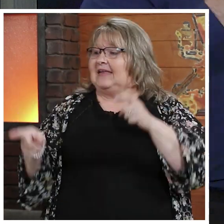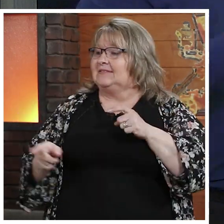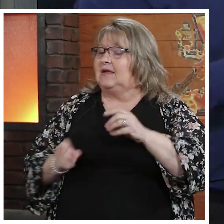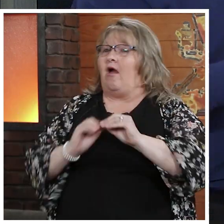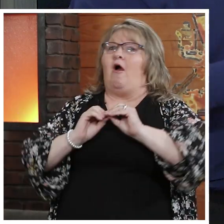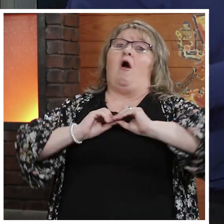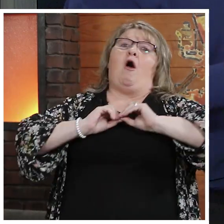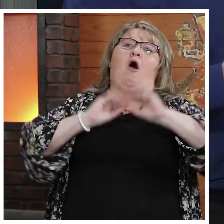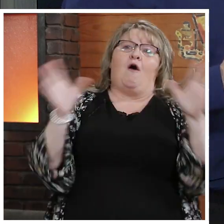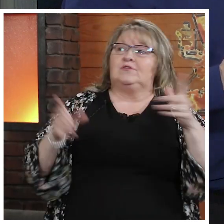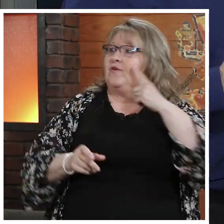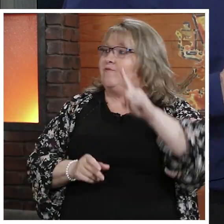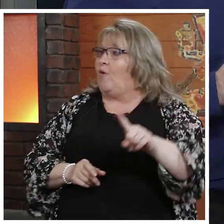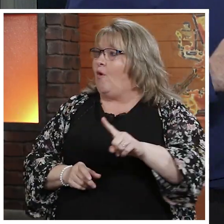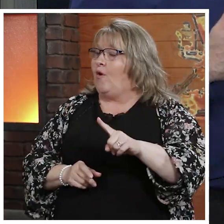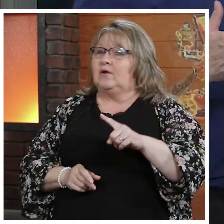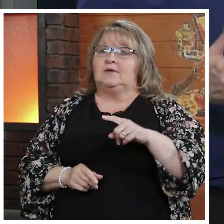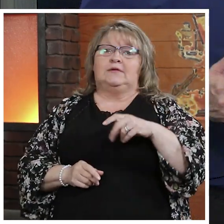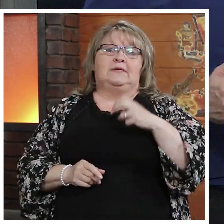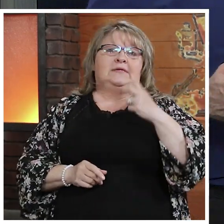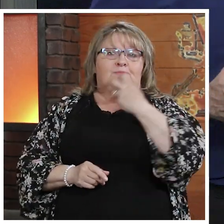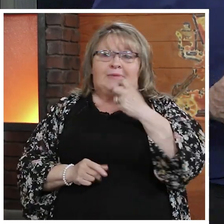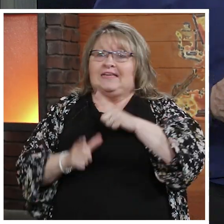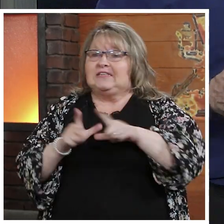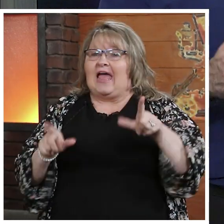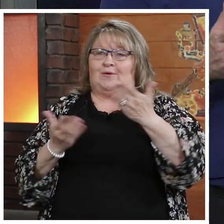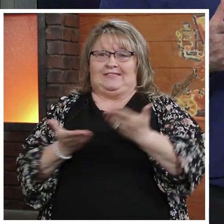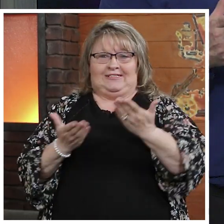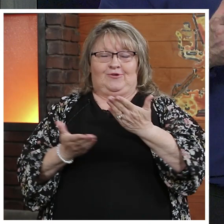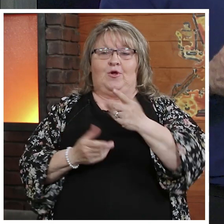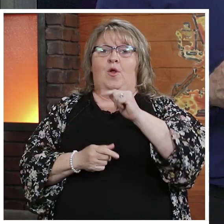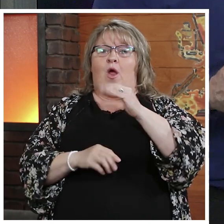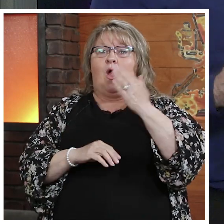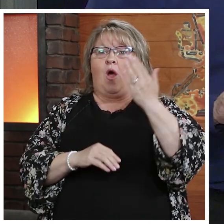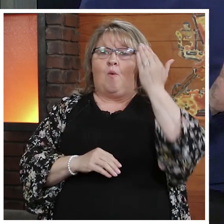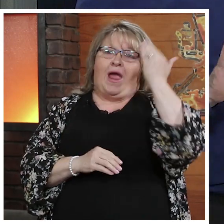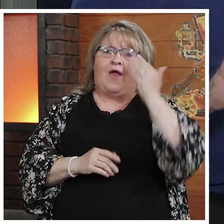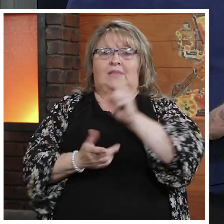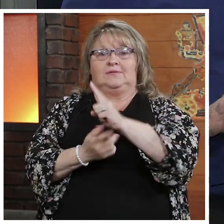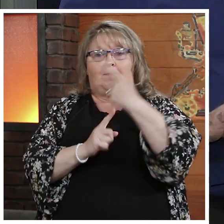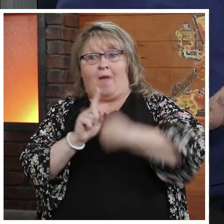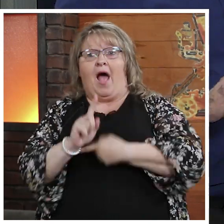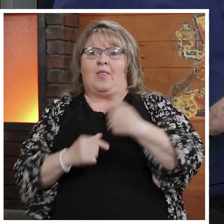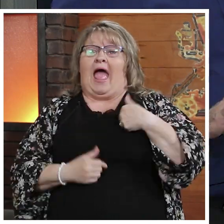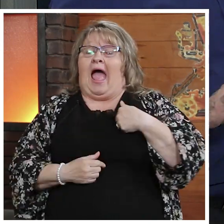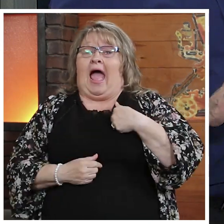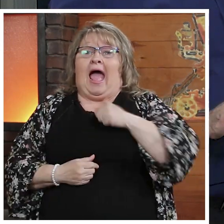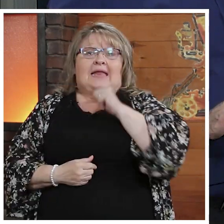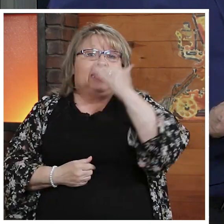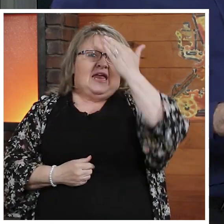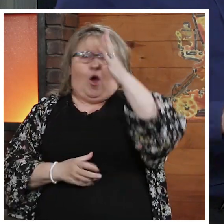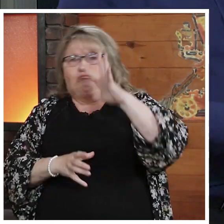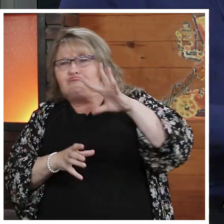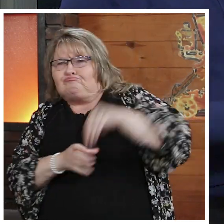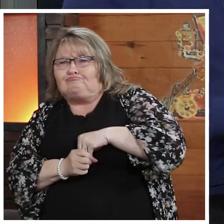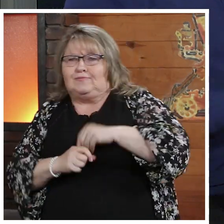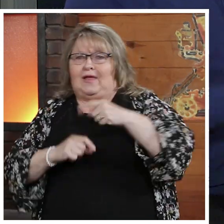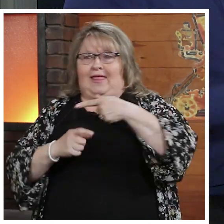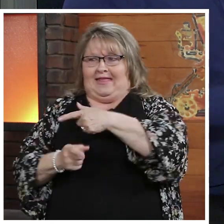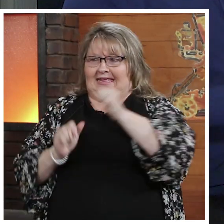for Speech, Language, Hearing Awareness Month, everybody knows what hearing aids are. I didn't know all the things that these could do,